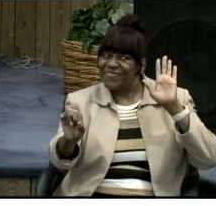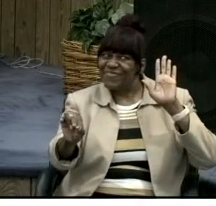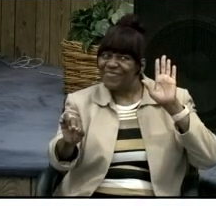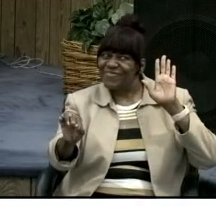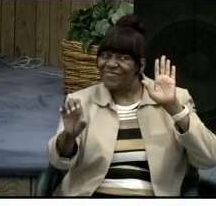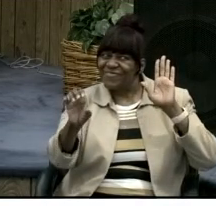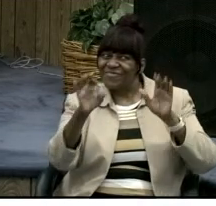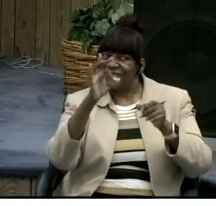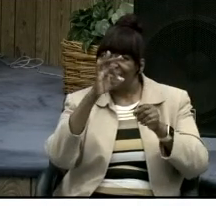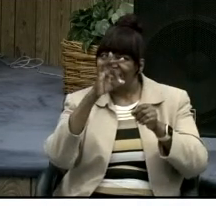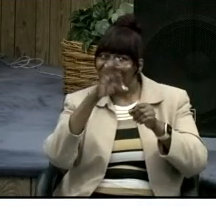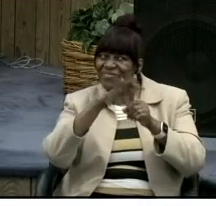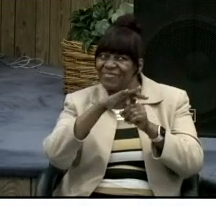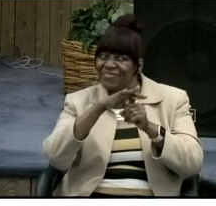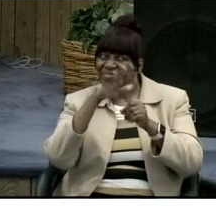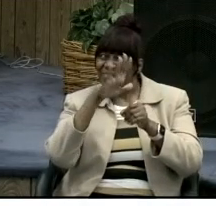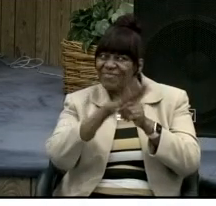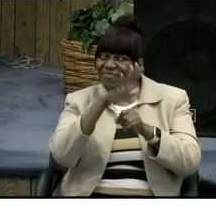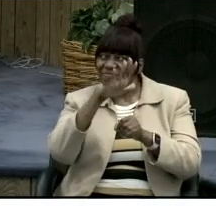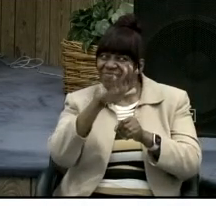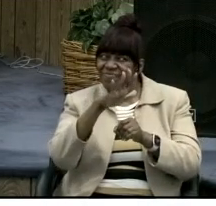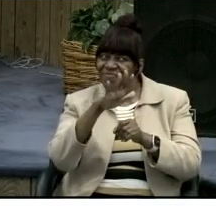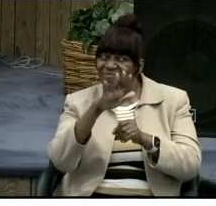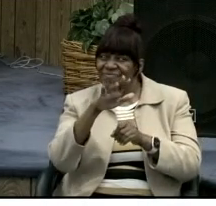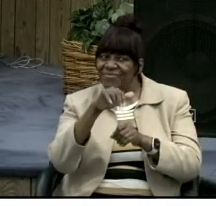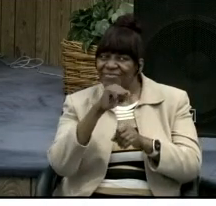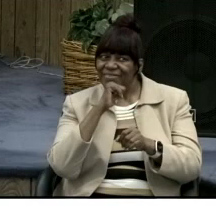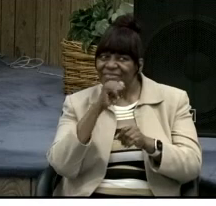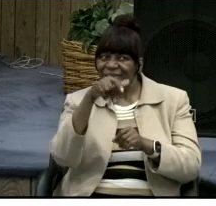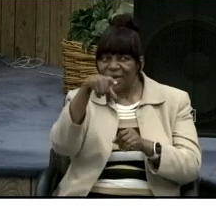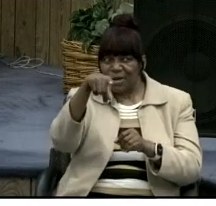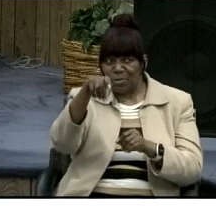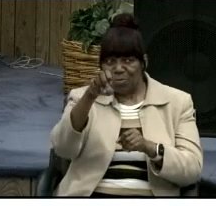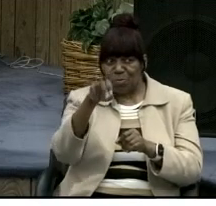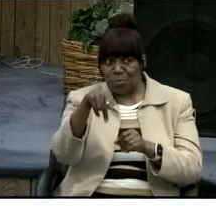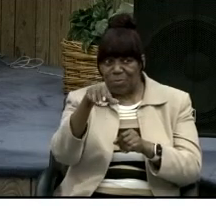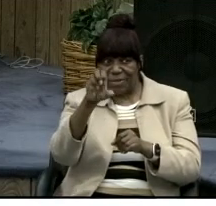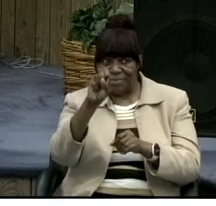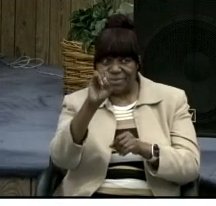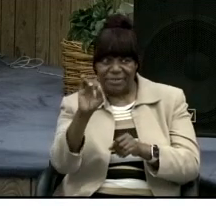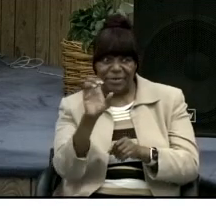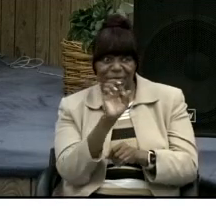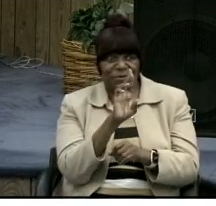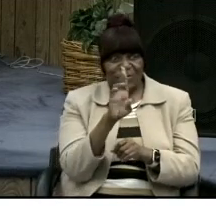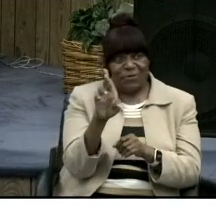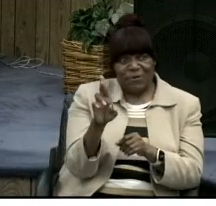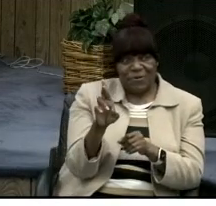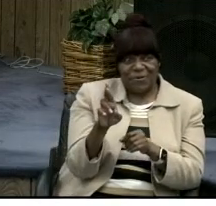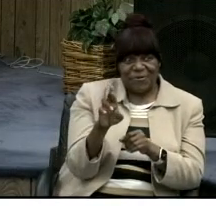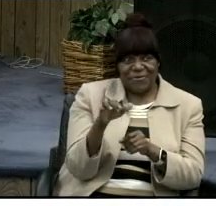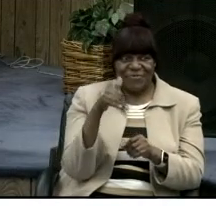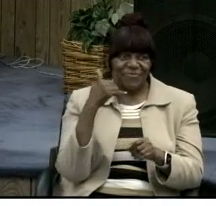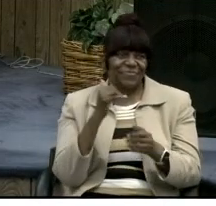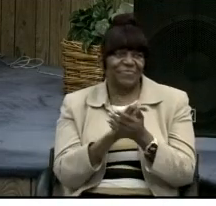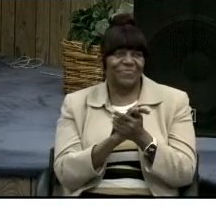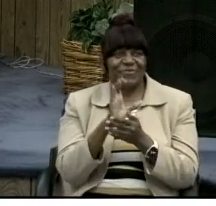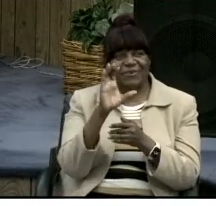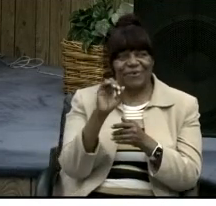That is a soda can. I just didn't want to give Pepsi or Coke no free advertisement. But that is a soda